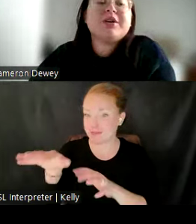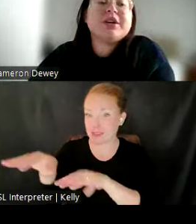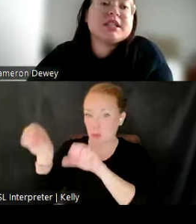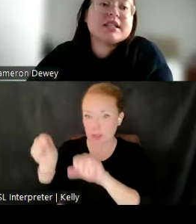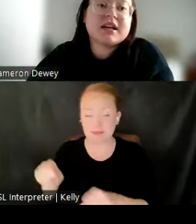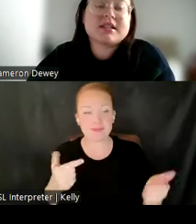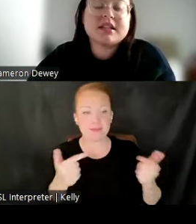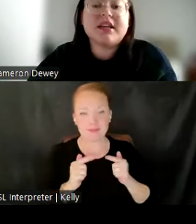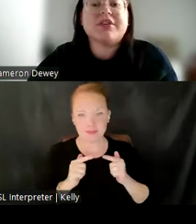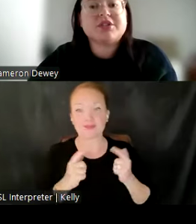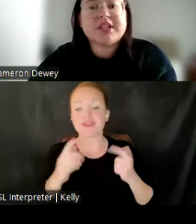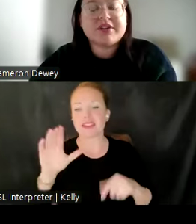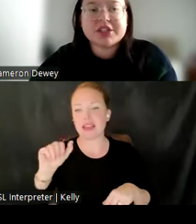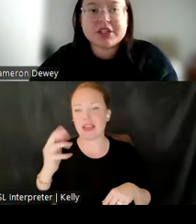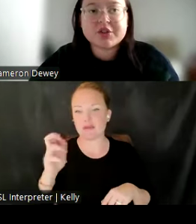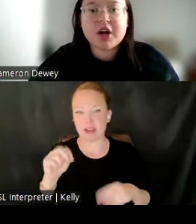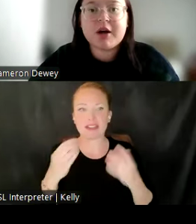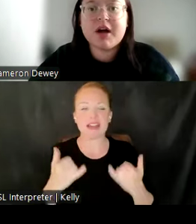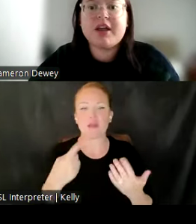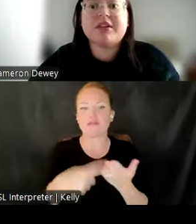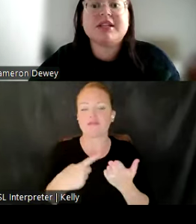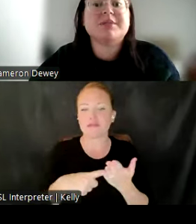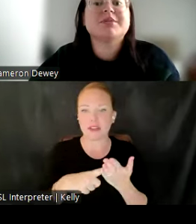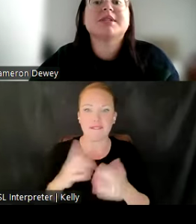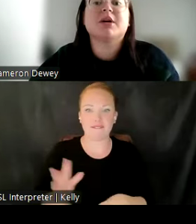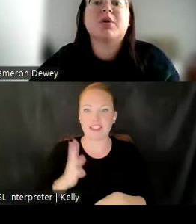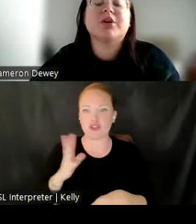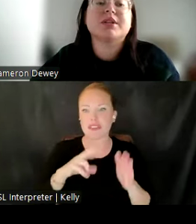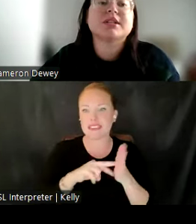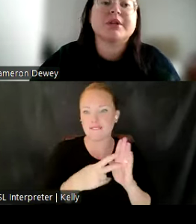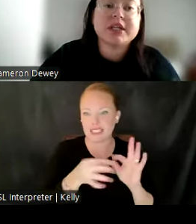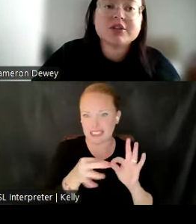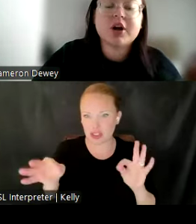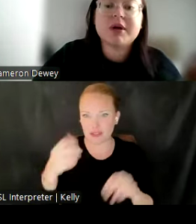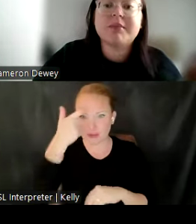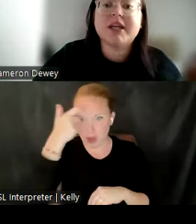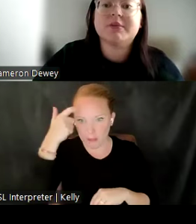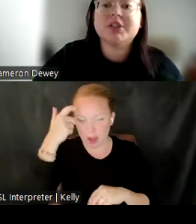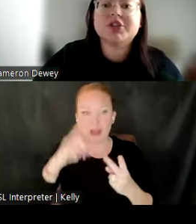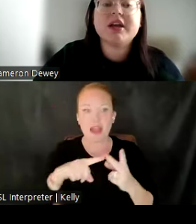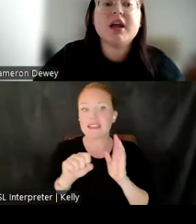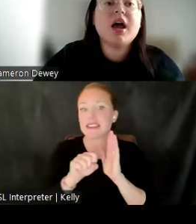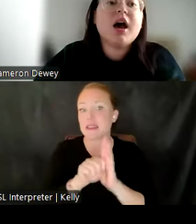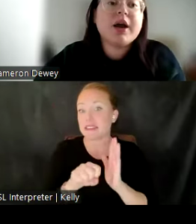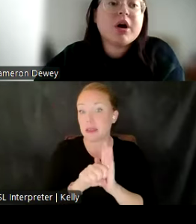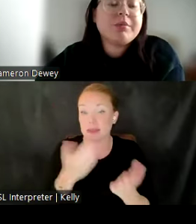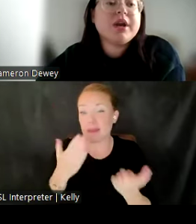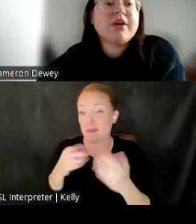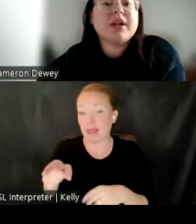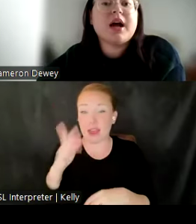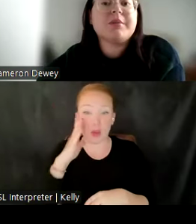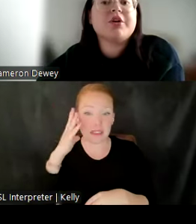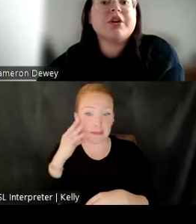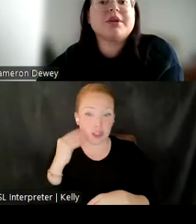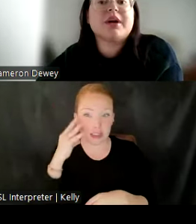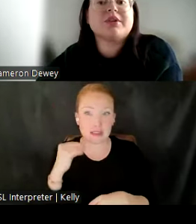now we're going to discuss the official definition of trauma and the symptoms someone who has experienced trauma may demonstrate. I want to point